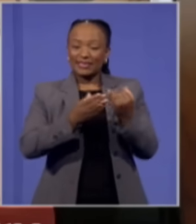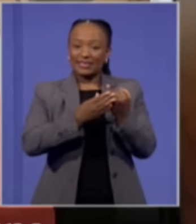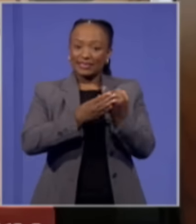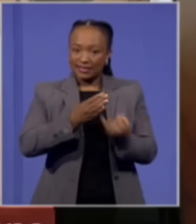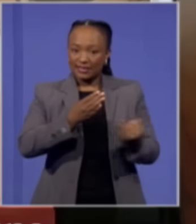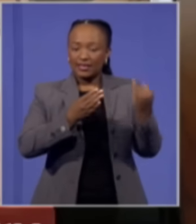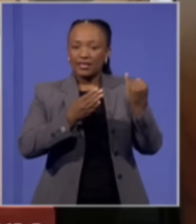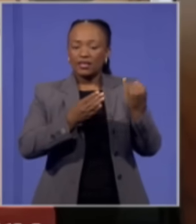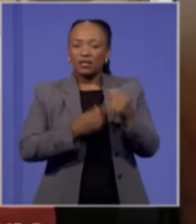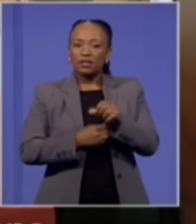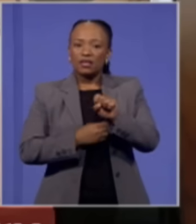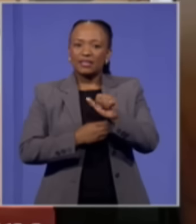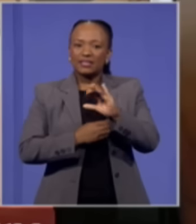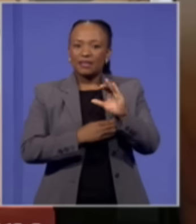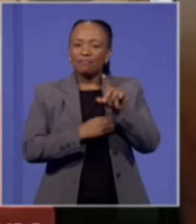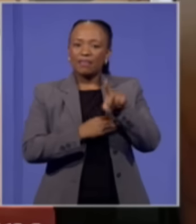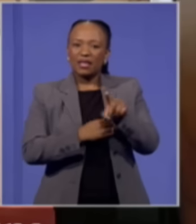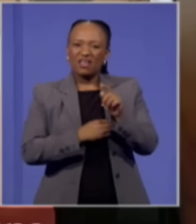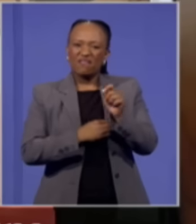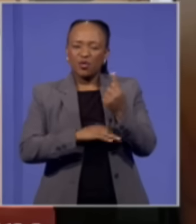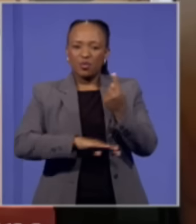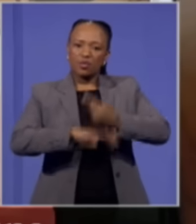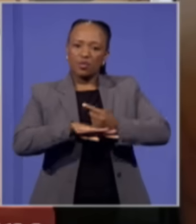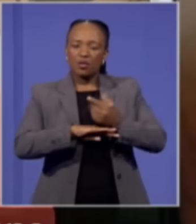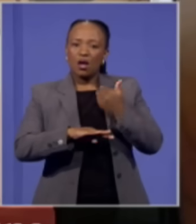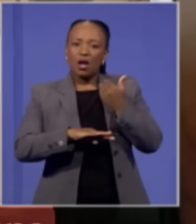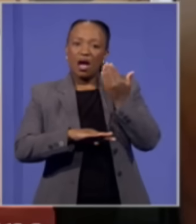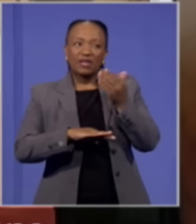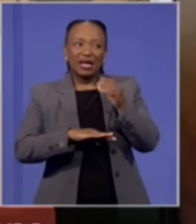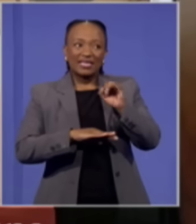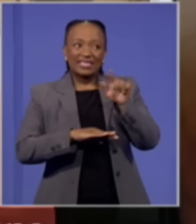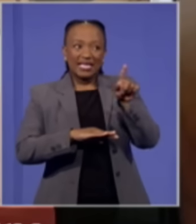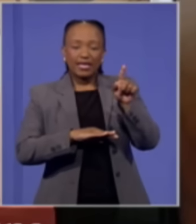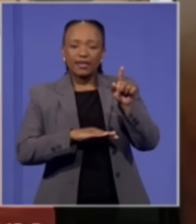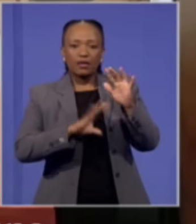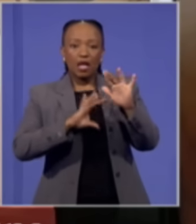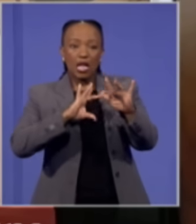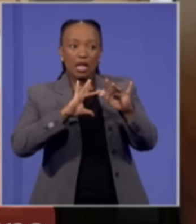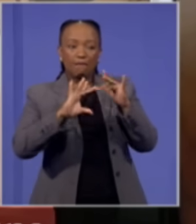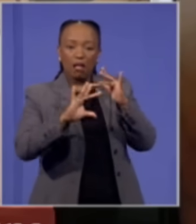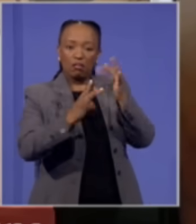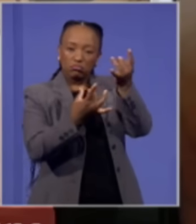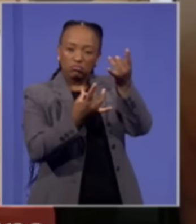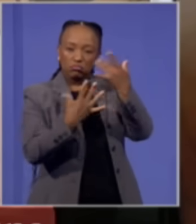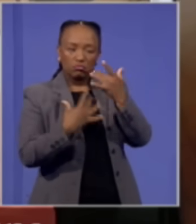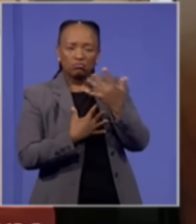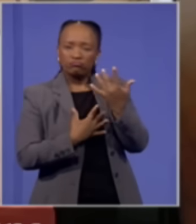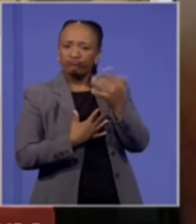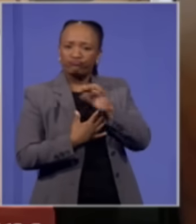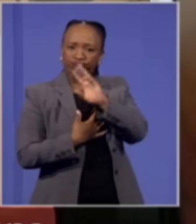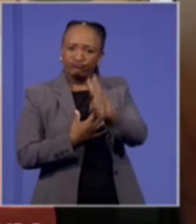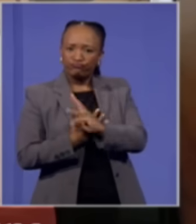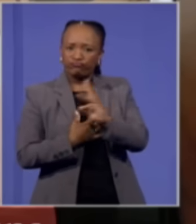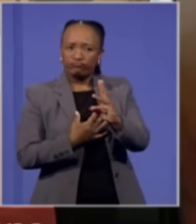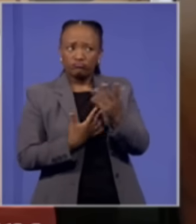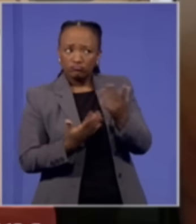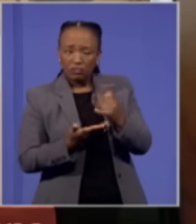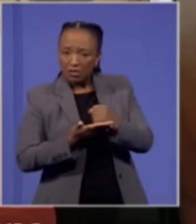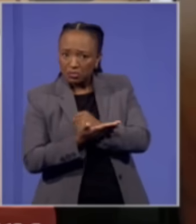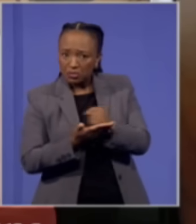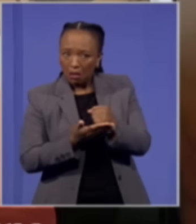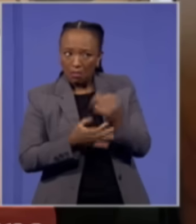SACP made the submission a few days after receiving a notice from the IEC regarding its status as a registered